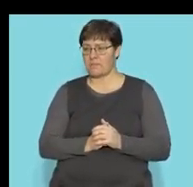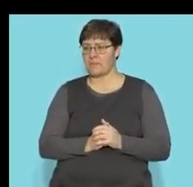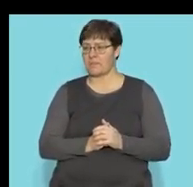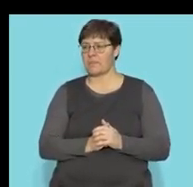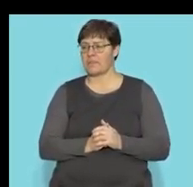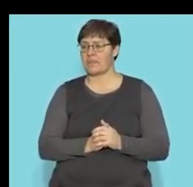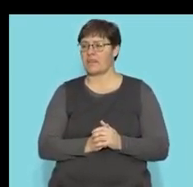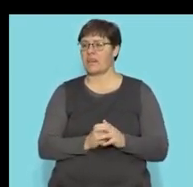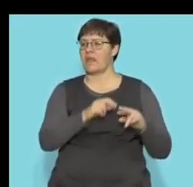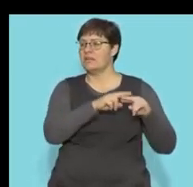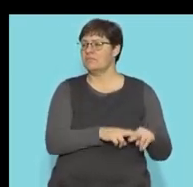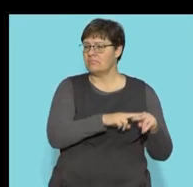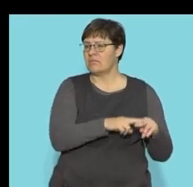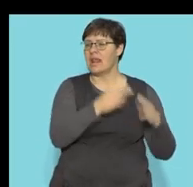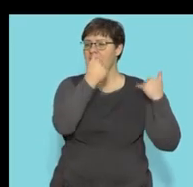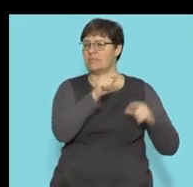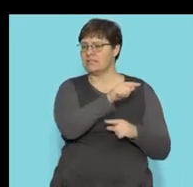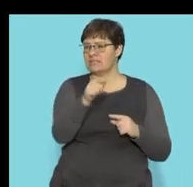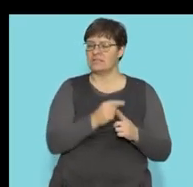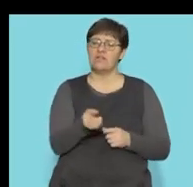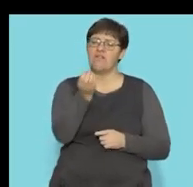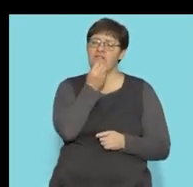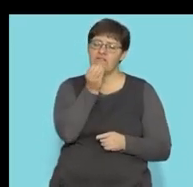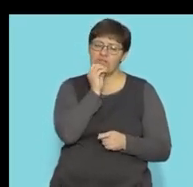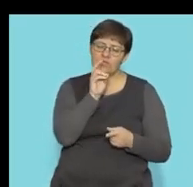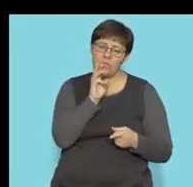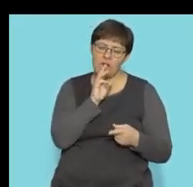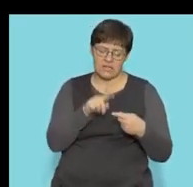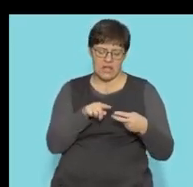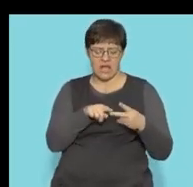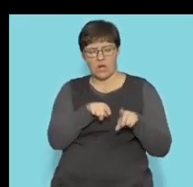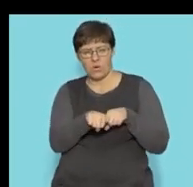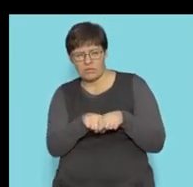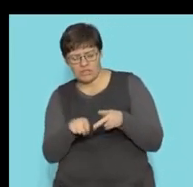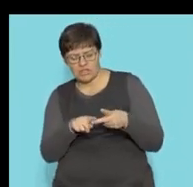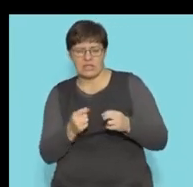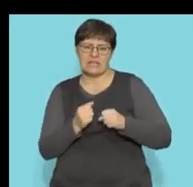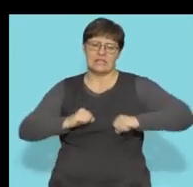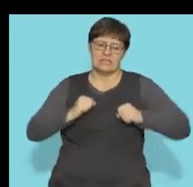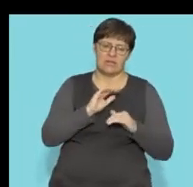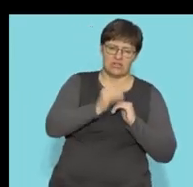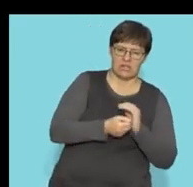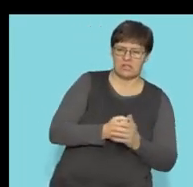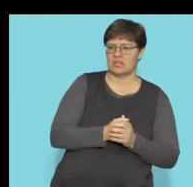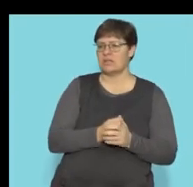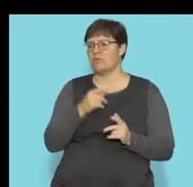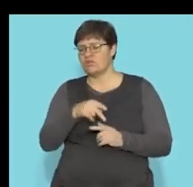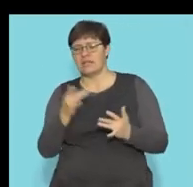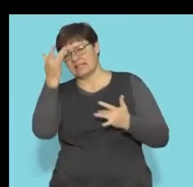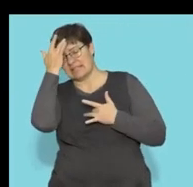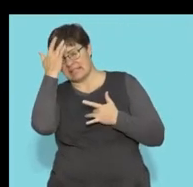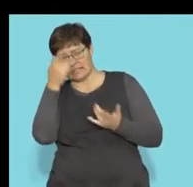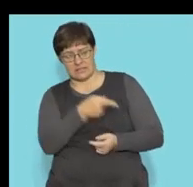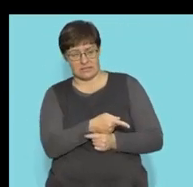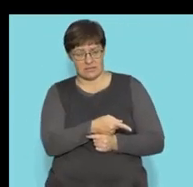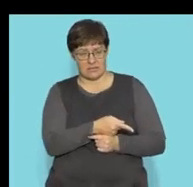density-dependent limiting factors: food and water, competition, space and shelter, predation, disease.